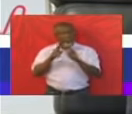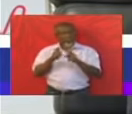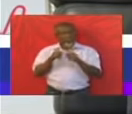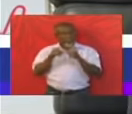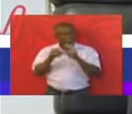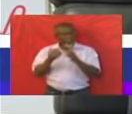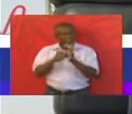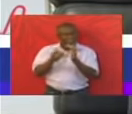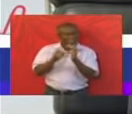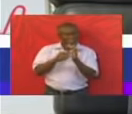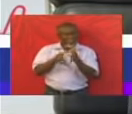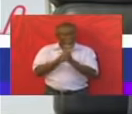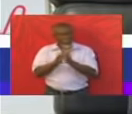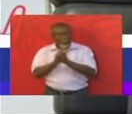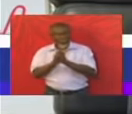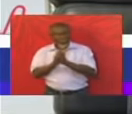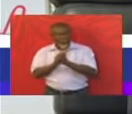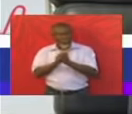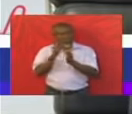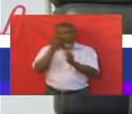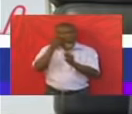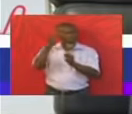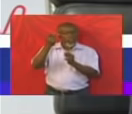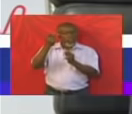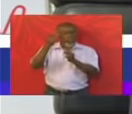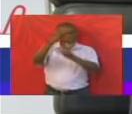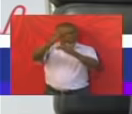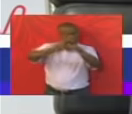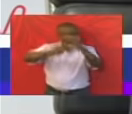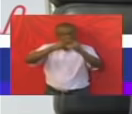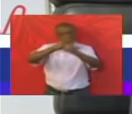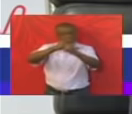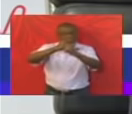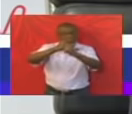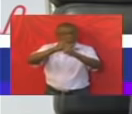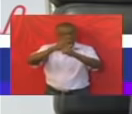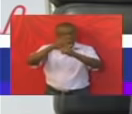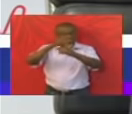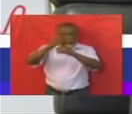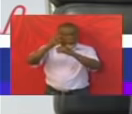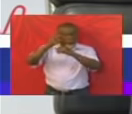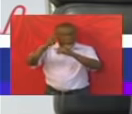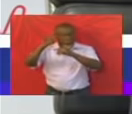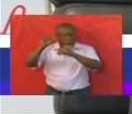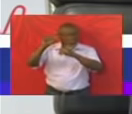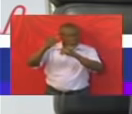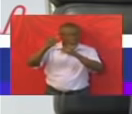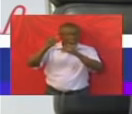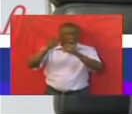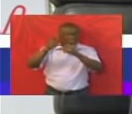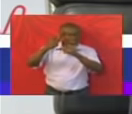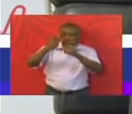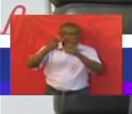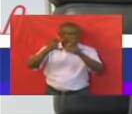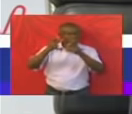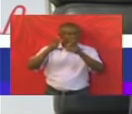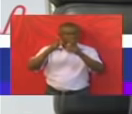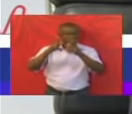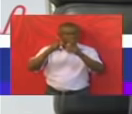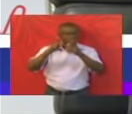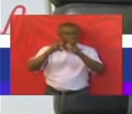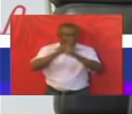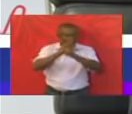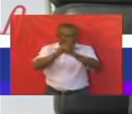We are looking at the international media and for our sources of information, and we see it's quite clear that